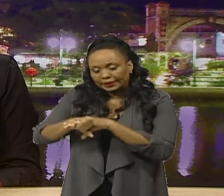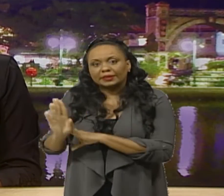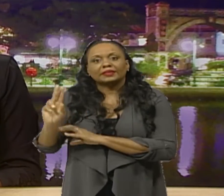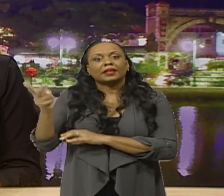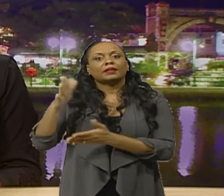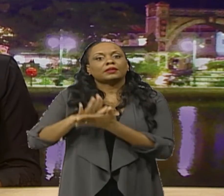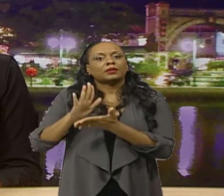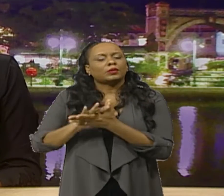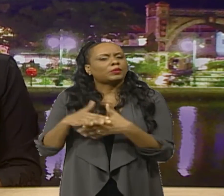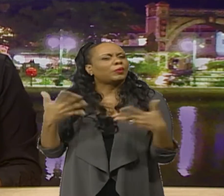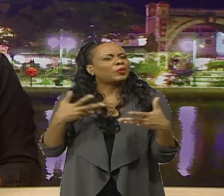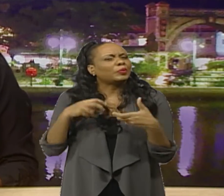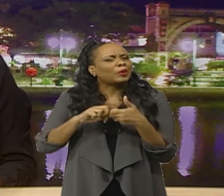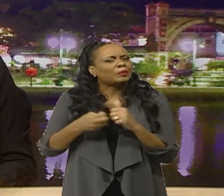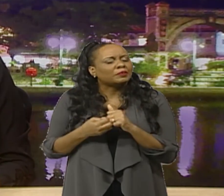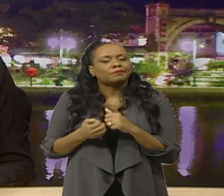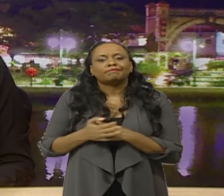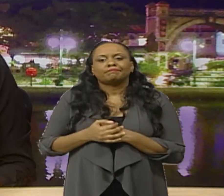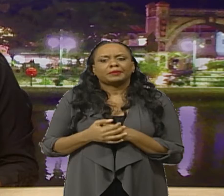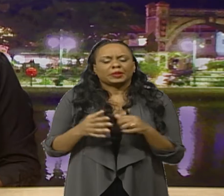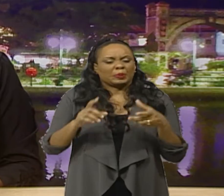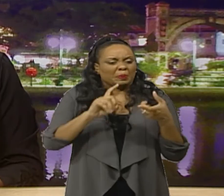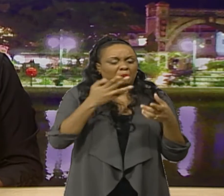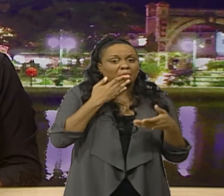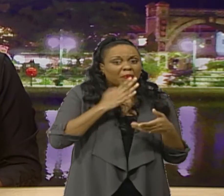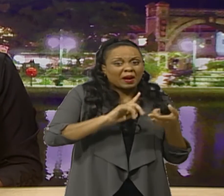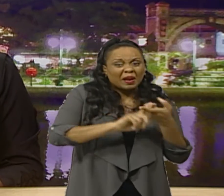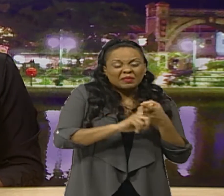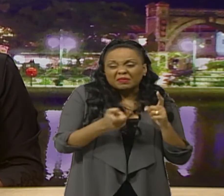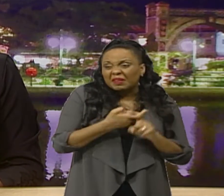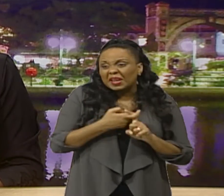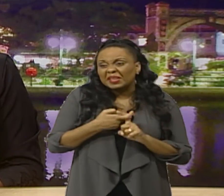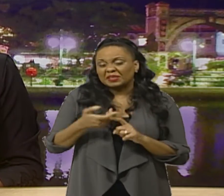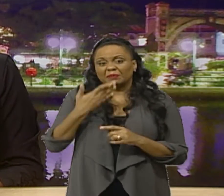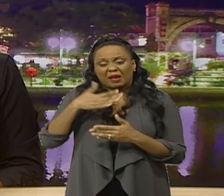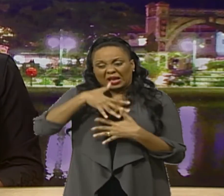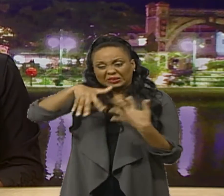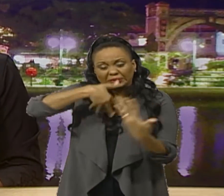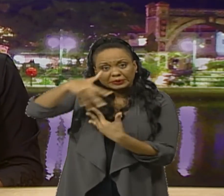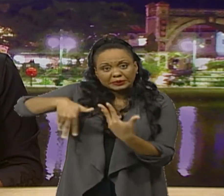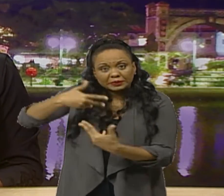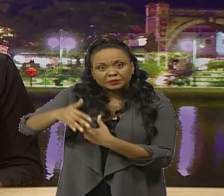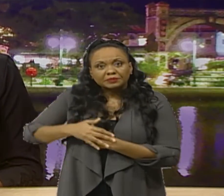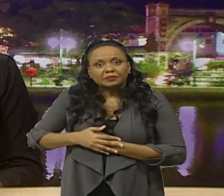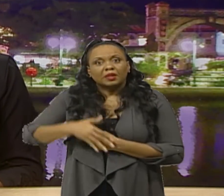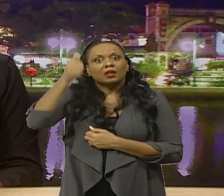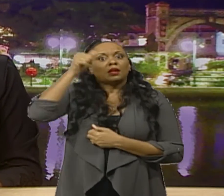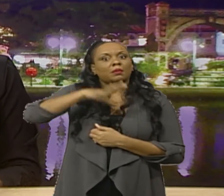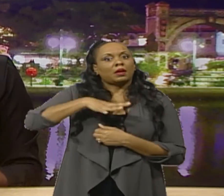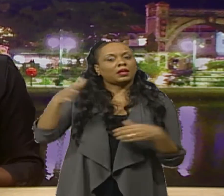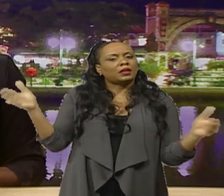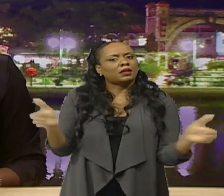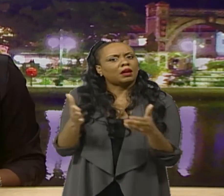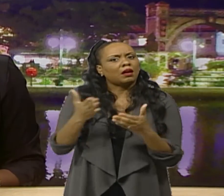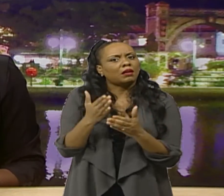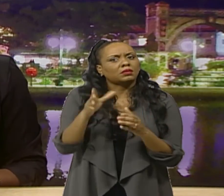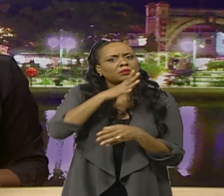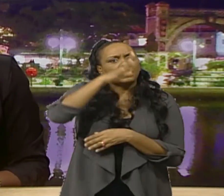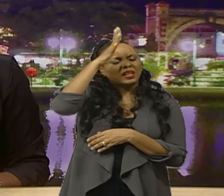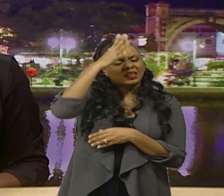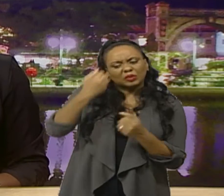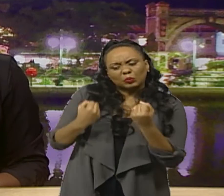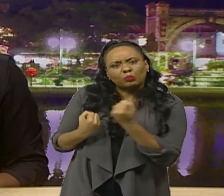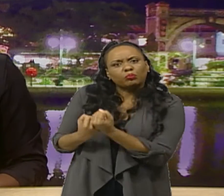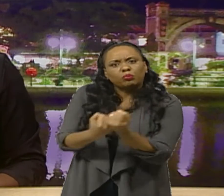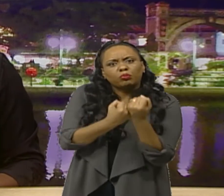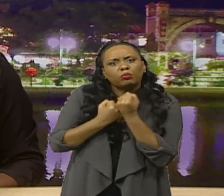of the problem, bad influences and company. Senator Springer, a former teacher, is encouraging parents to lend support and to